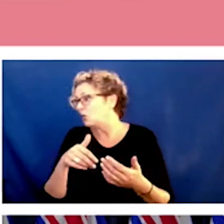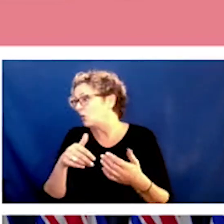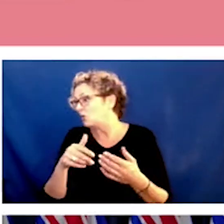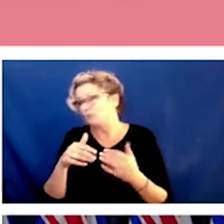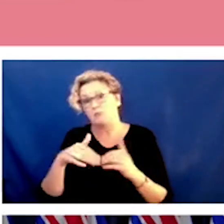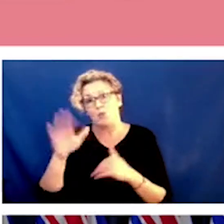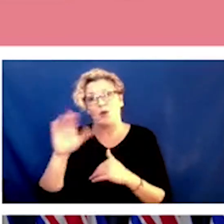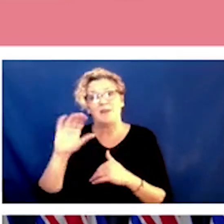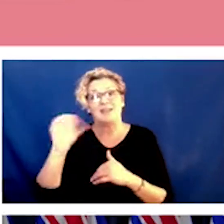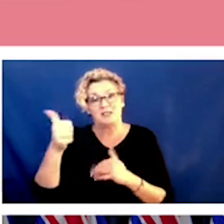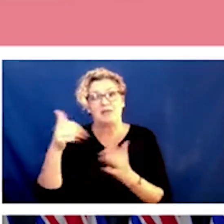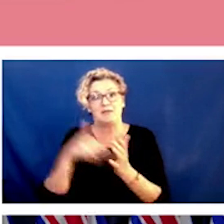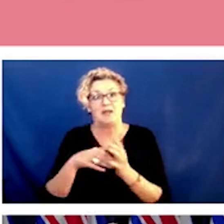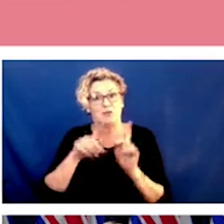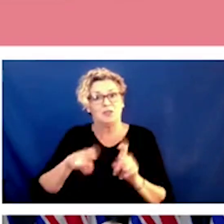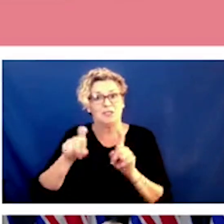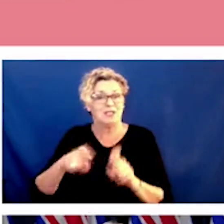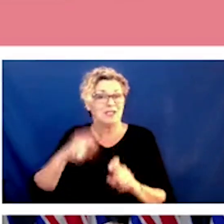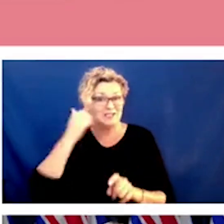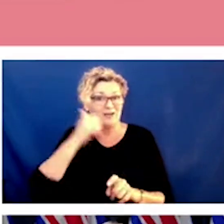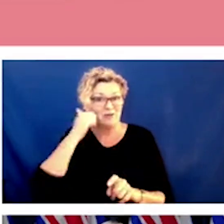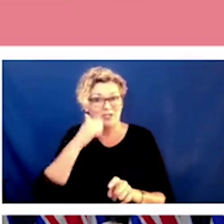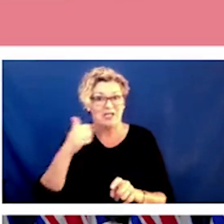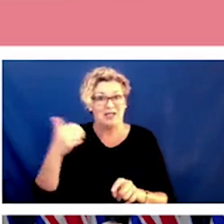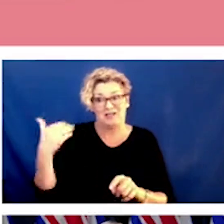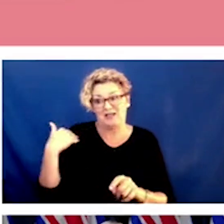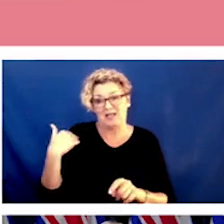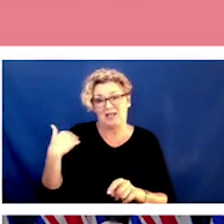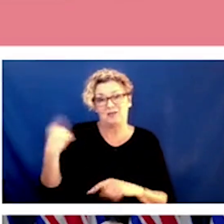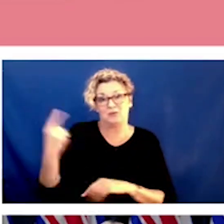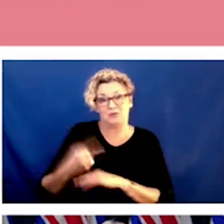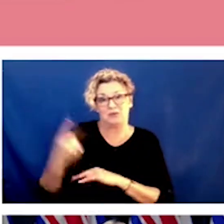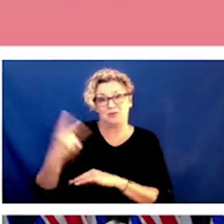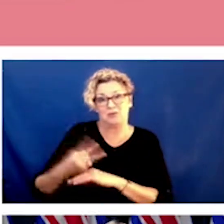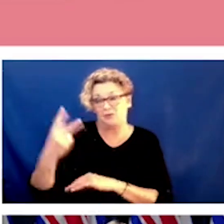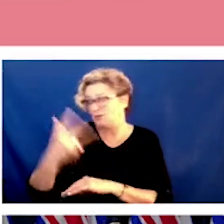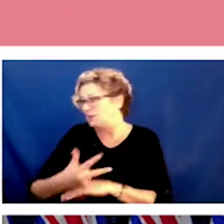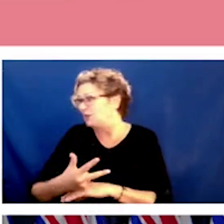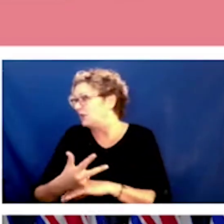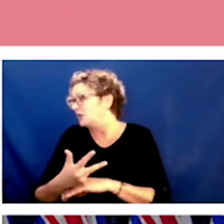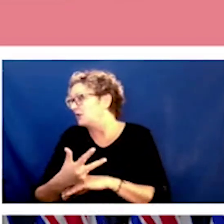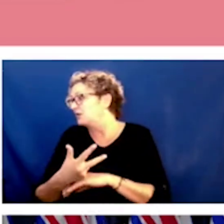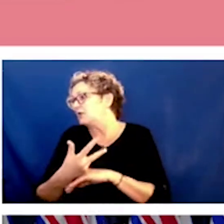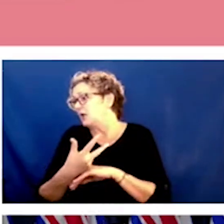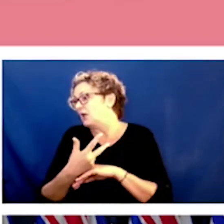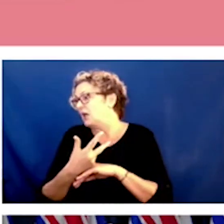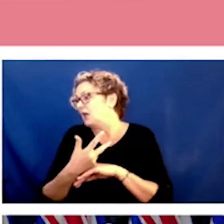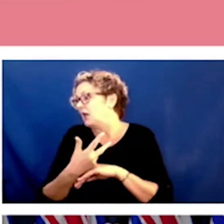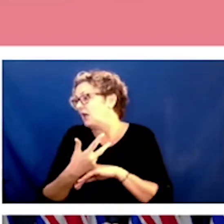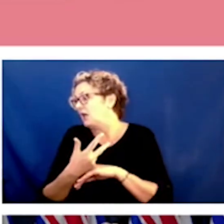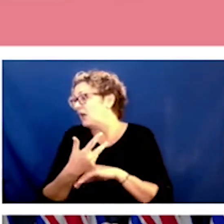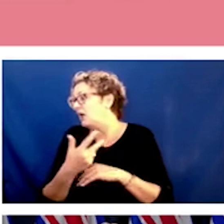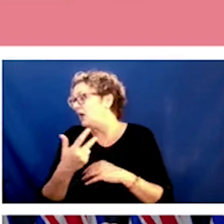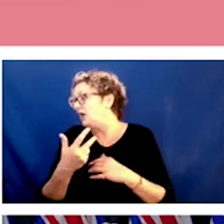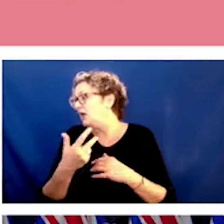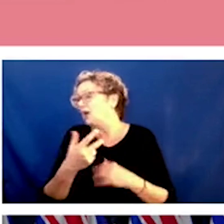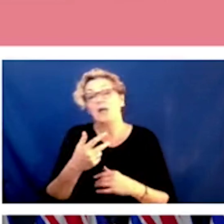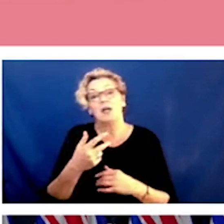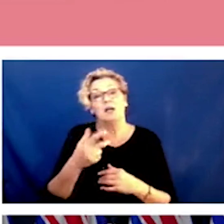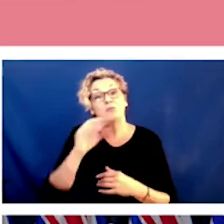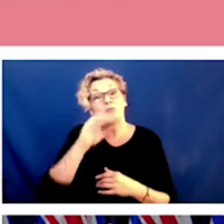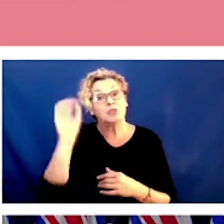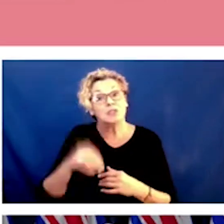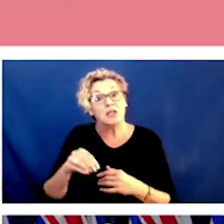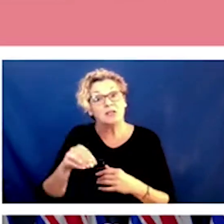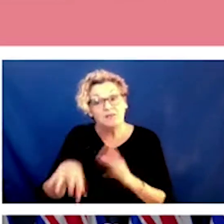our positivity rate remains low and less than 2%, at around 1.6%. And just for